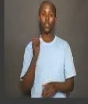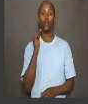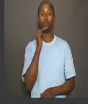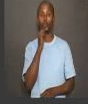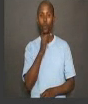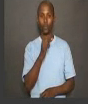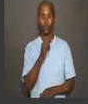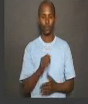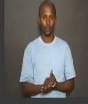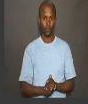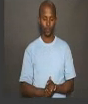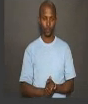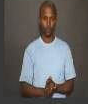false.